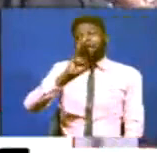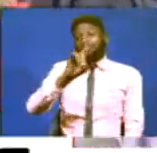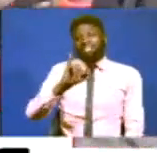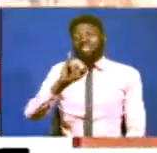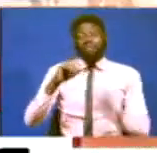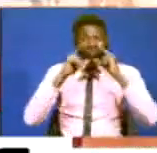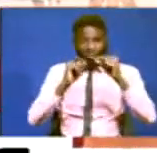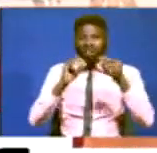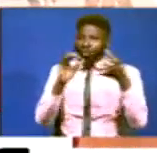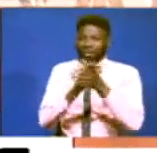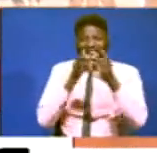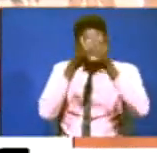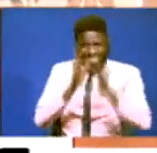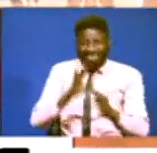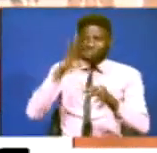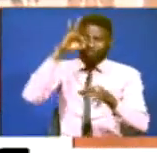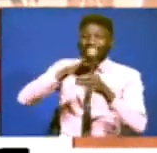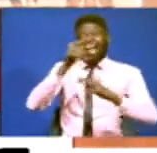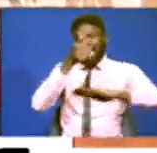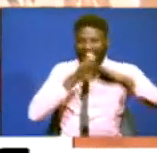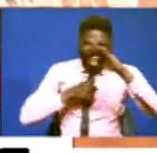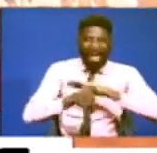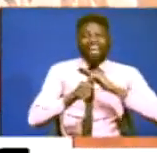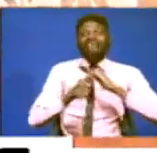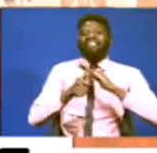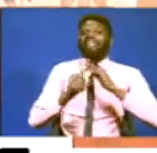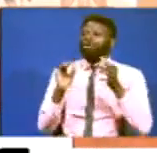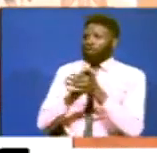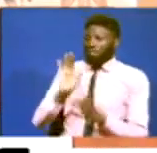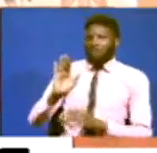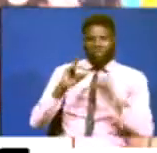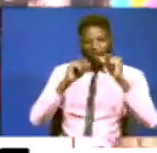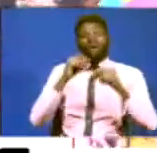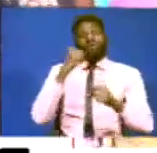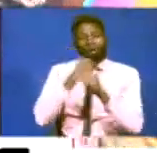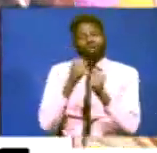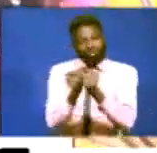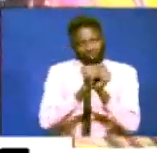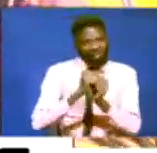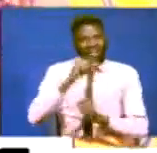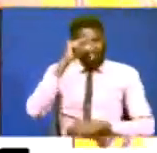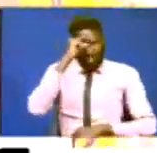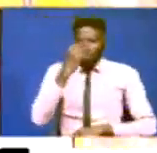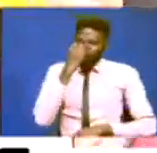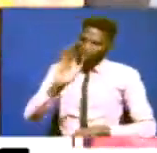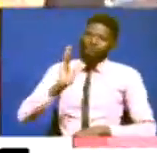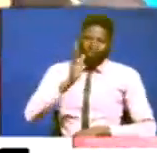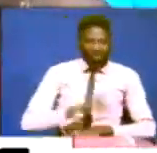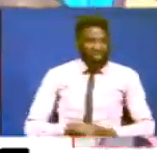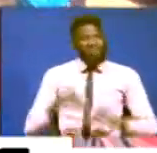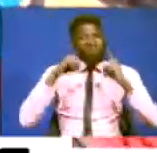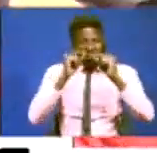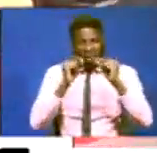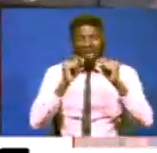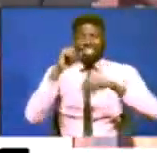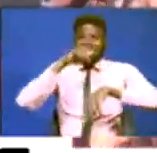Ruto's government. The governor said it was not in order to question the legitimacy of a government whose election was ratified by the